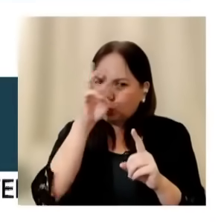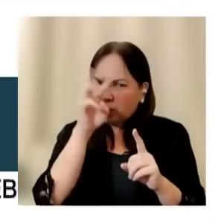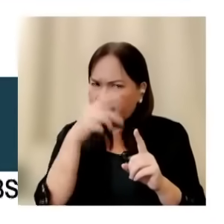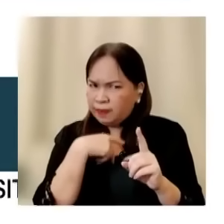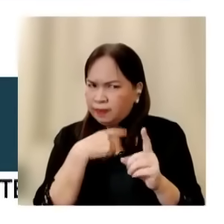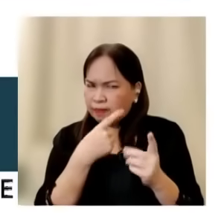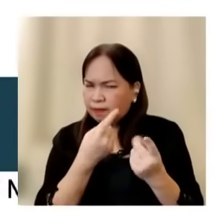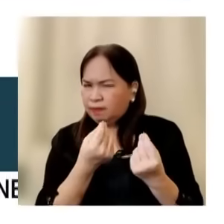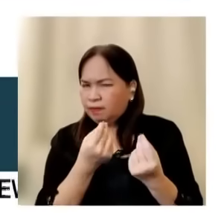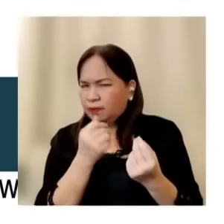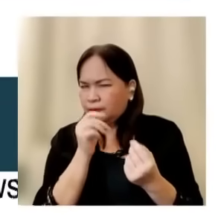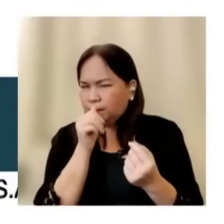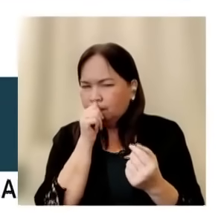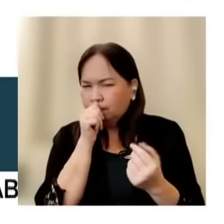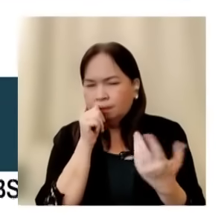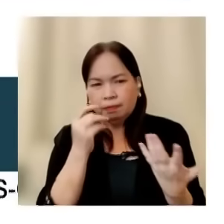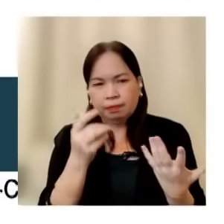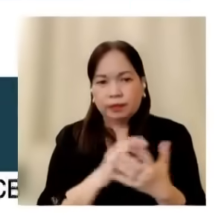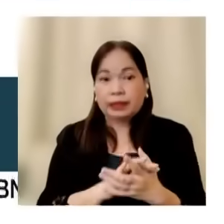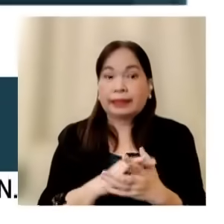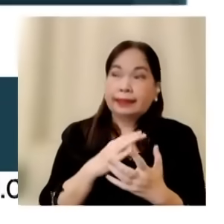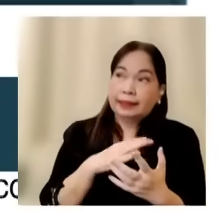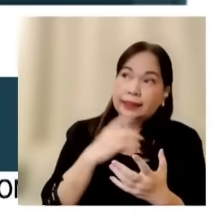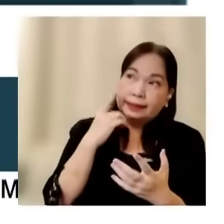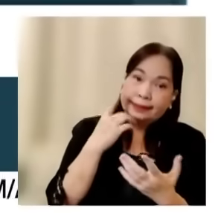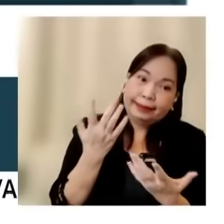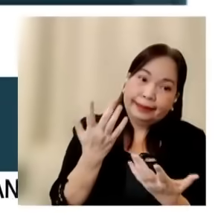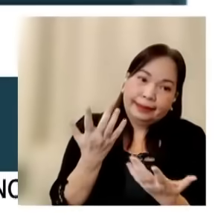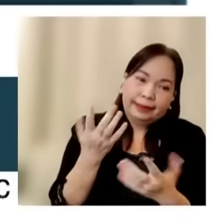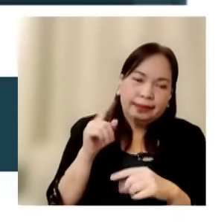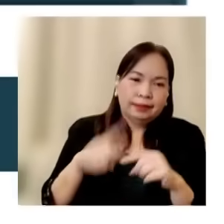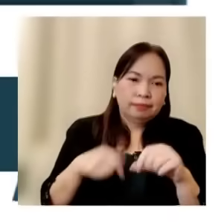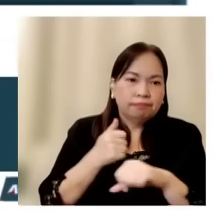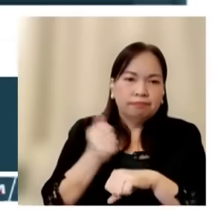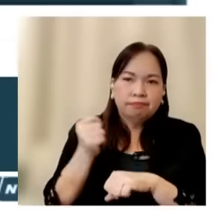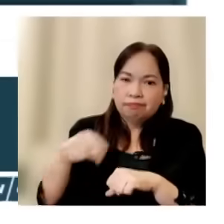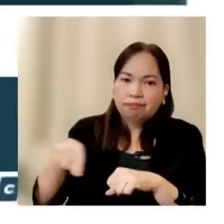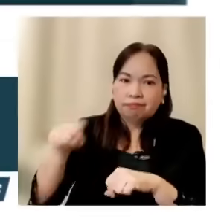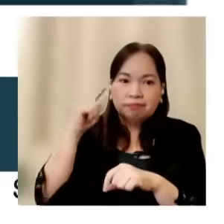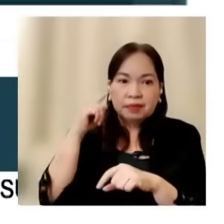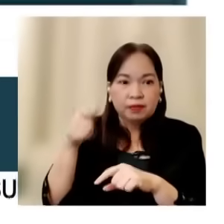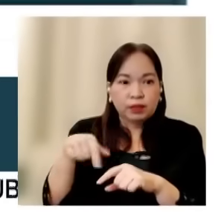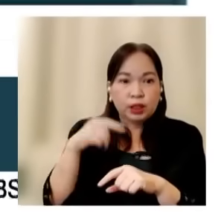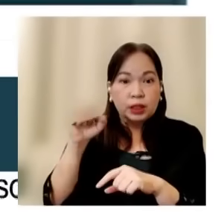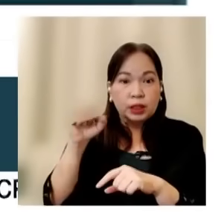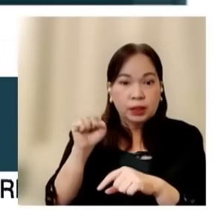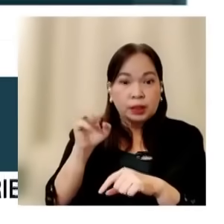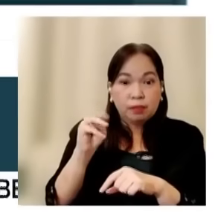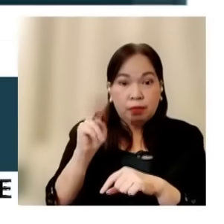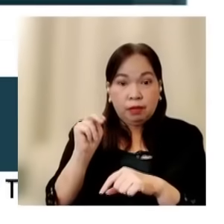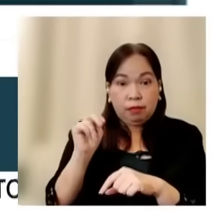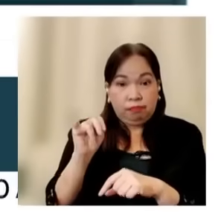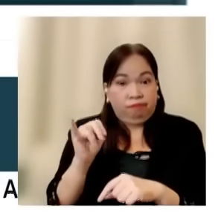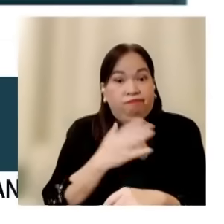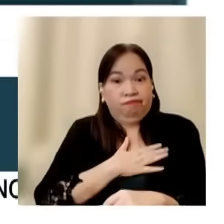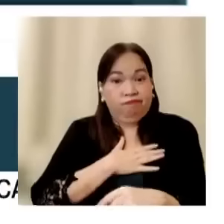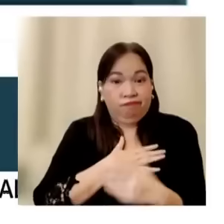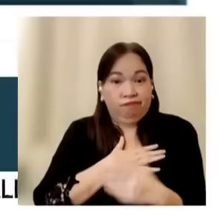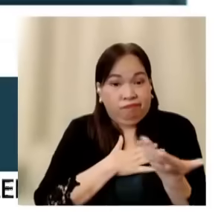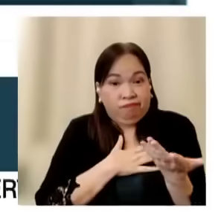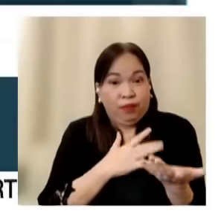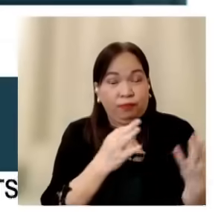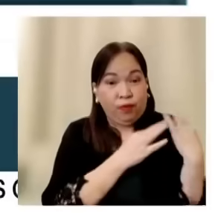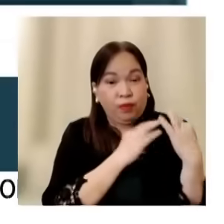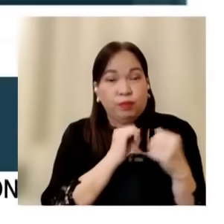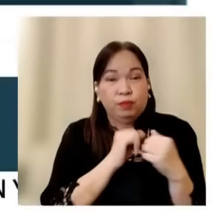first of all, Carmina, we cannot blame the people if they think that SMNI had it coming. And that, as you said, what goes around